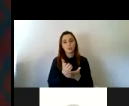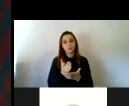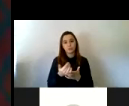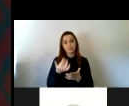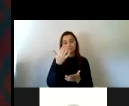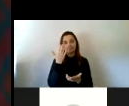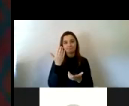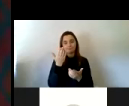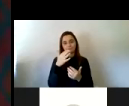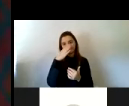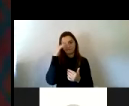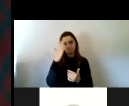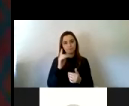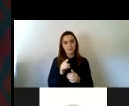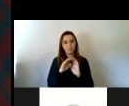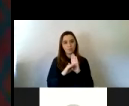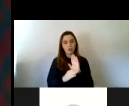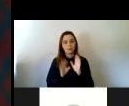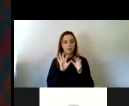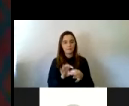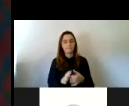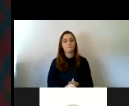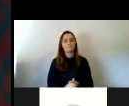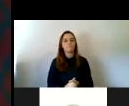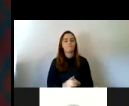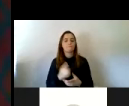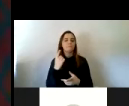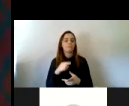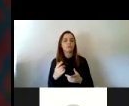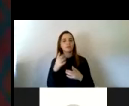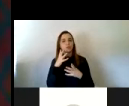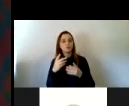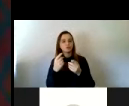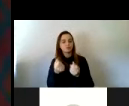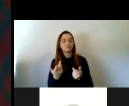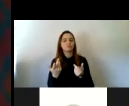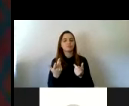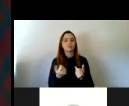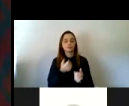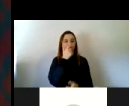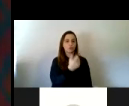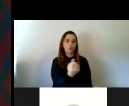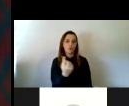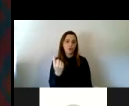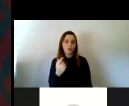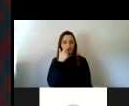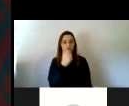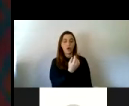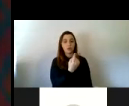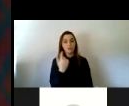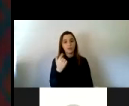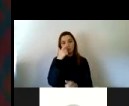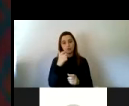These programs contain self-developmental courses individually everyone has a mentor, an